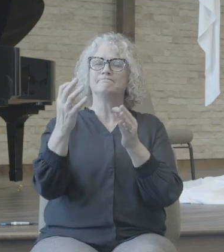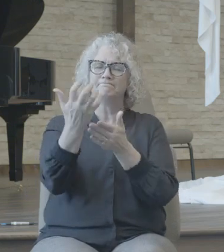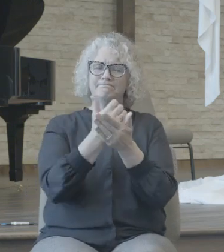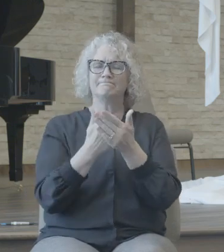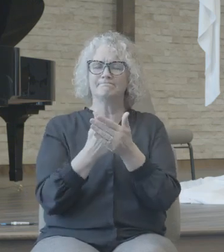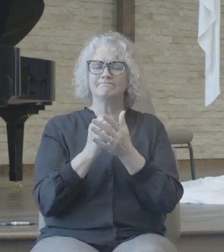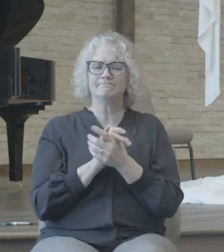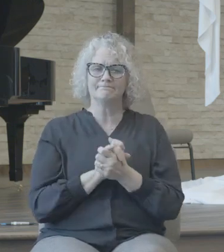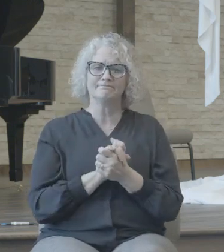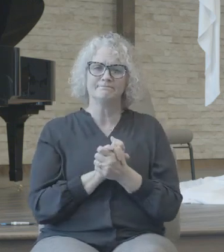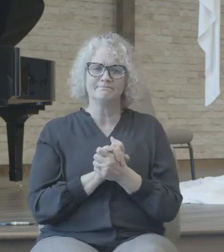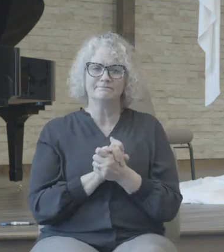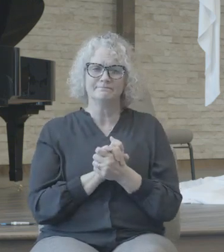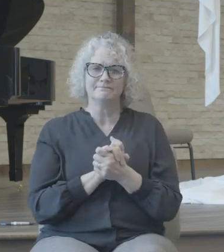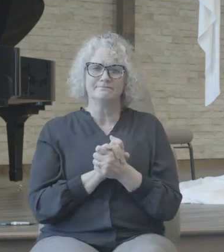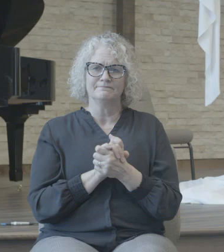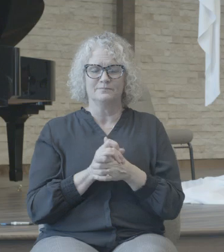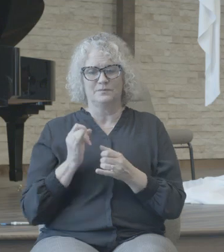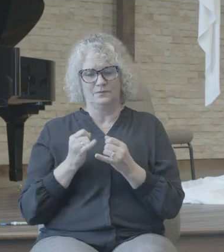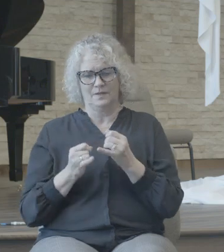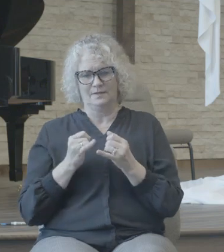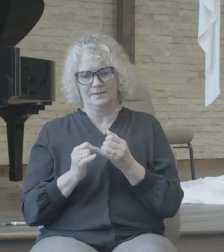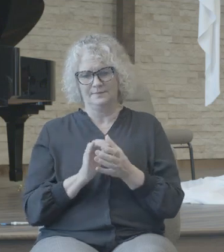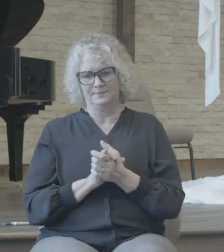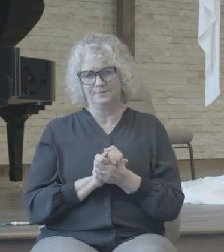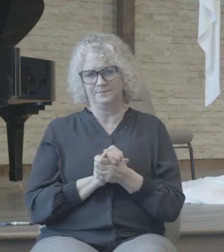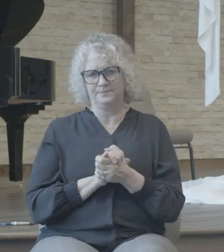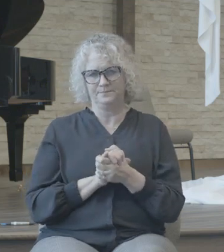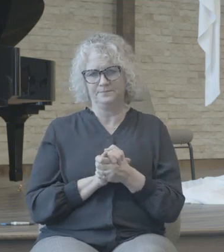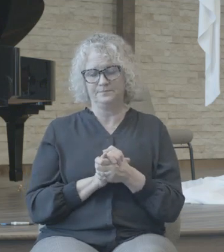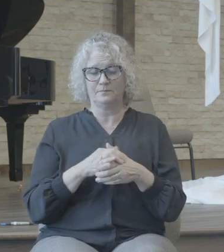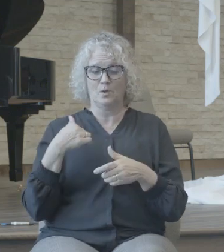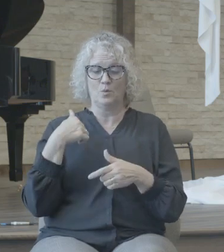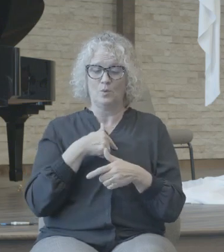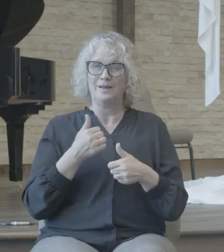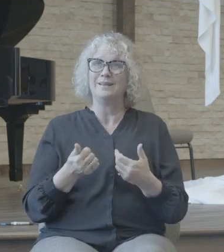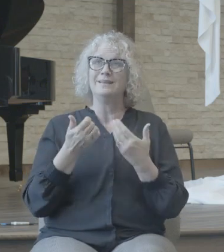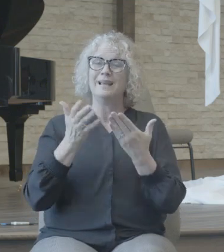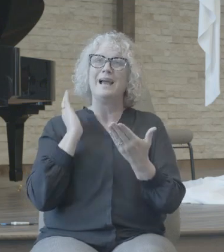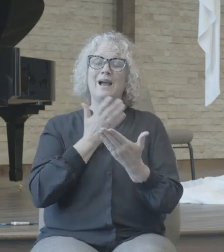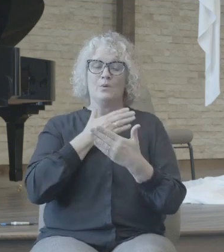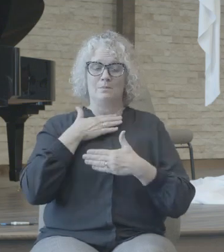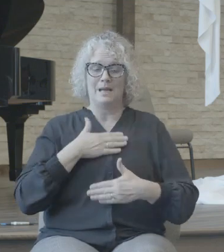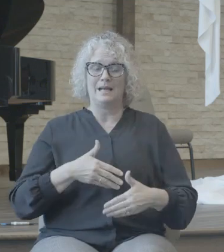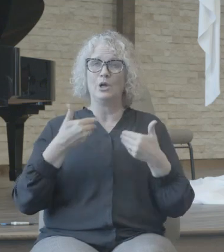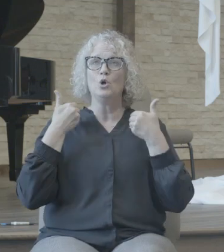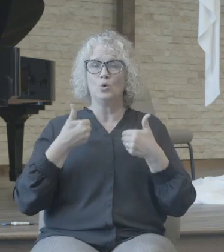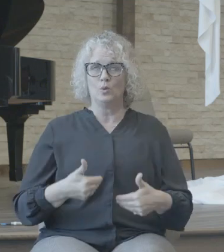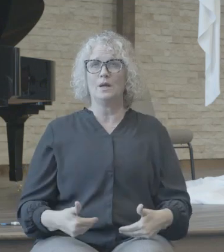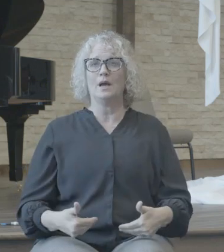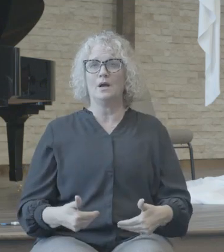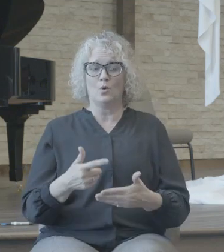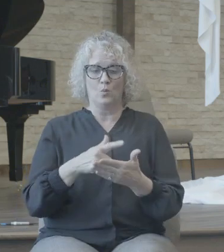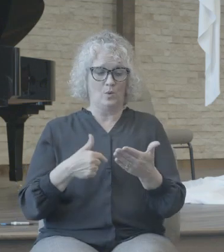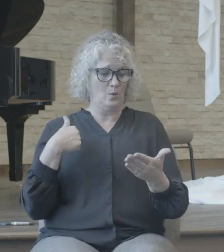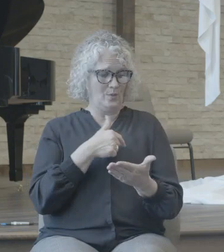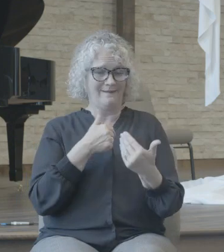Then finally, we do so by giving Him our bodies, who we are and what we